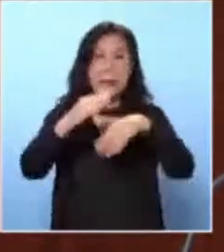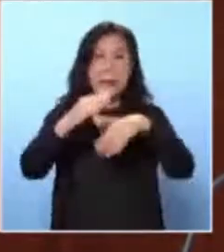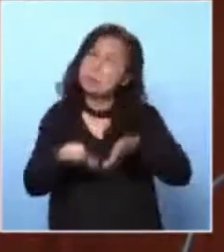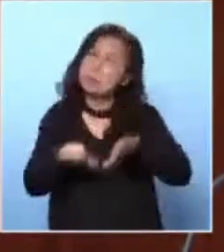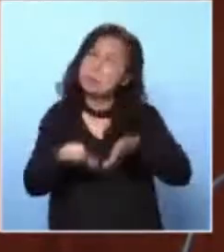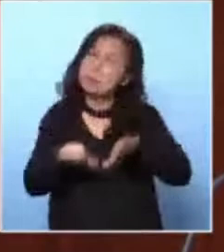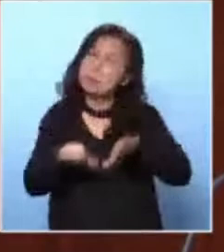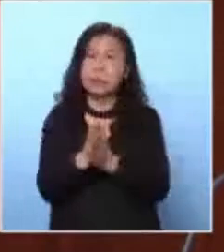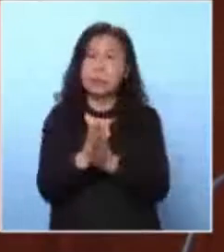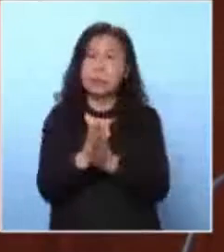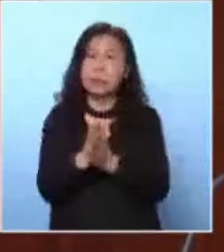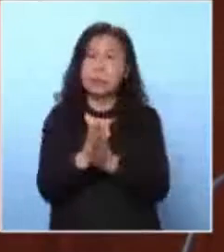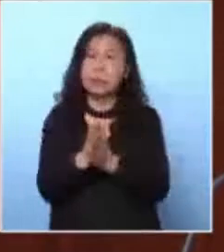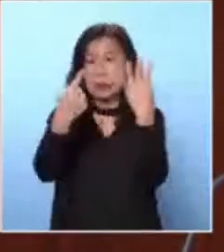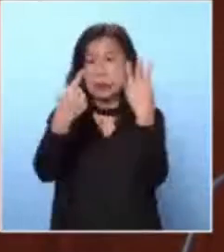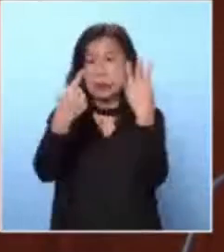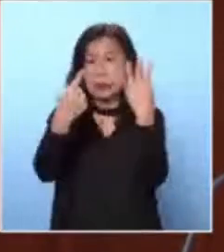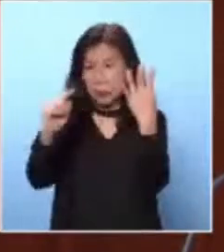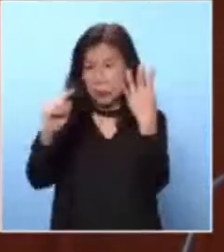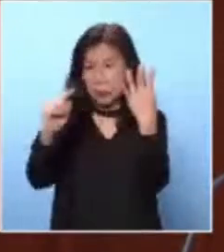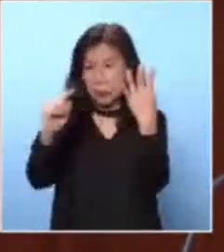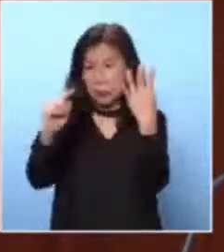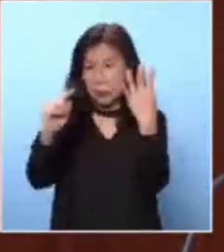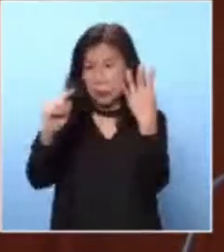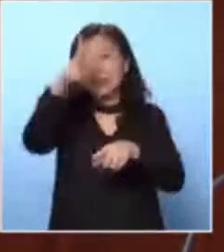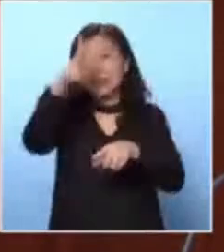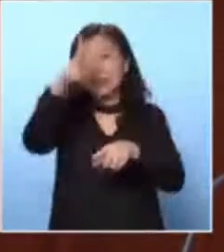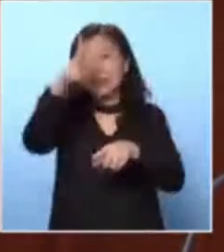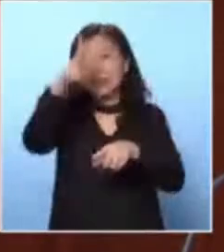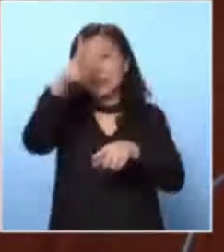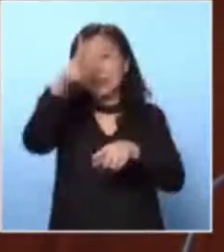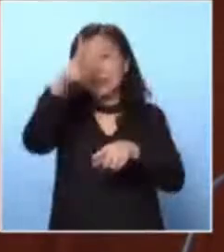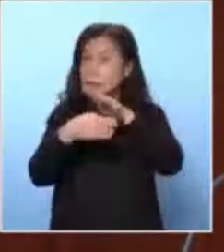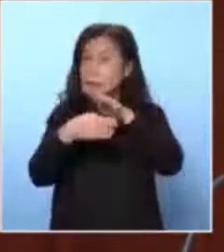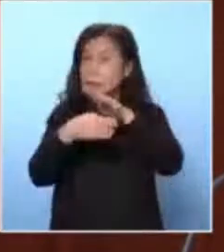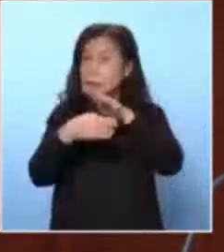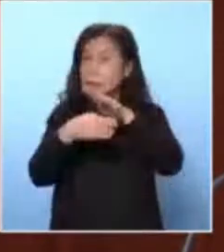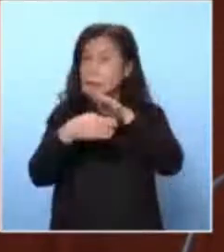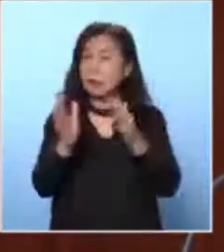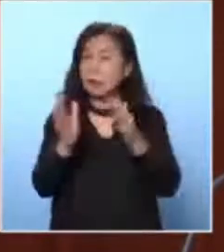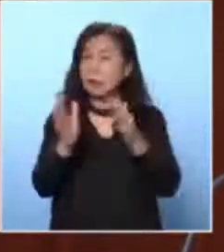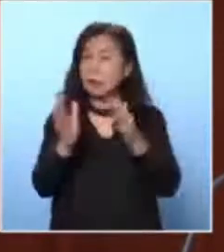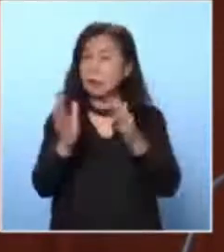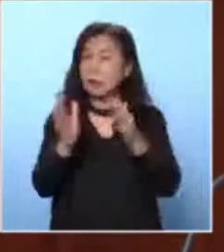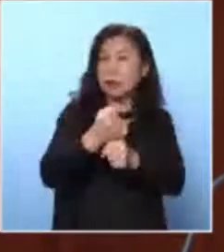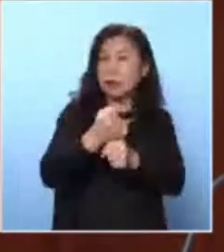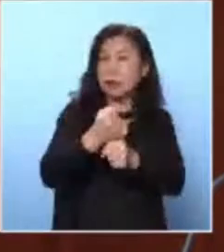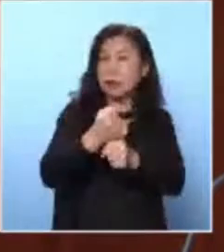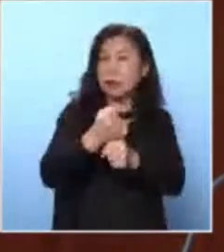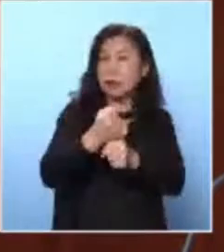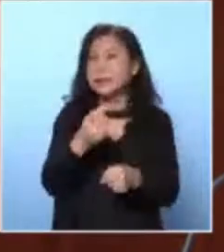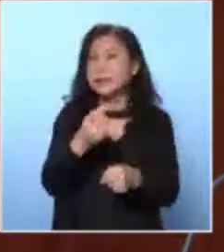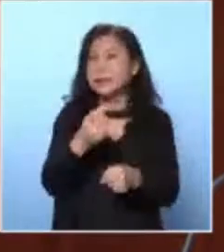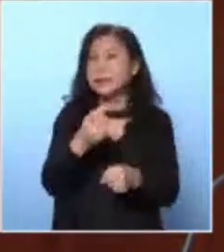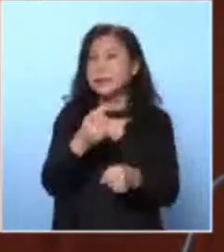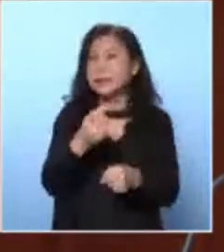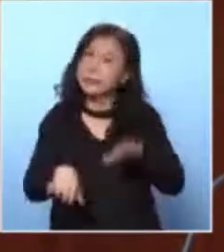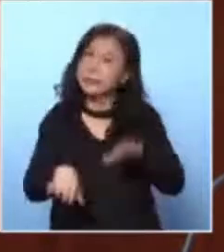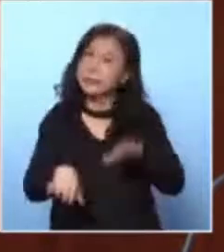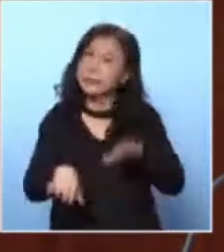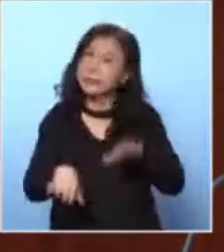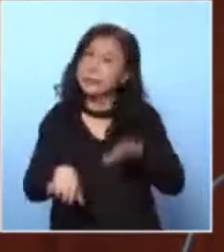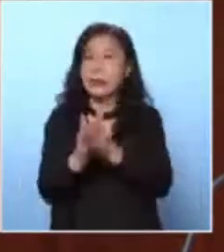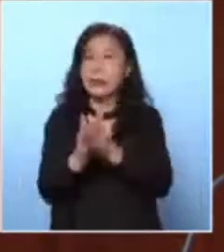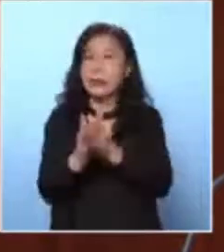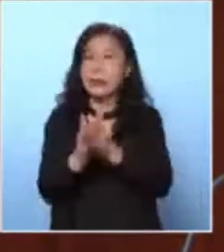410,000 public housing units. That is about 100,000 units above the supply target.